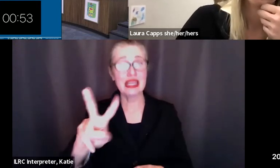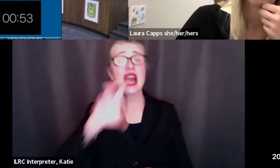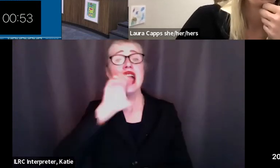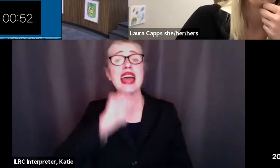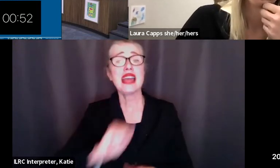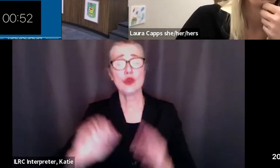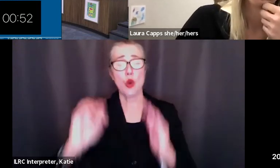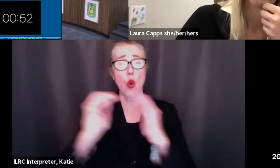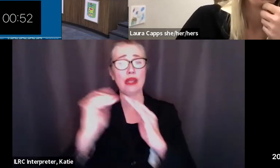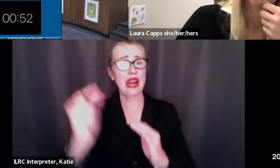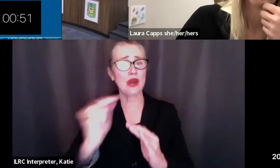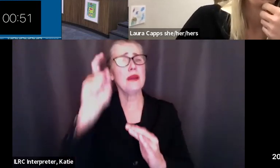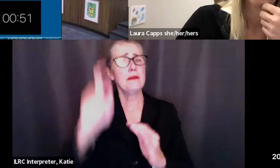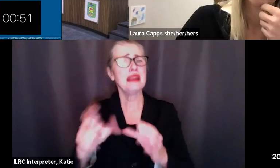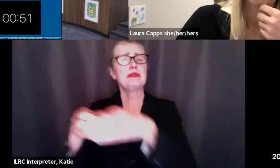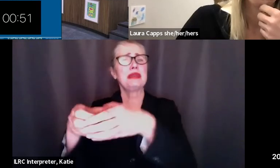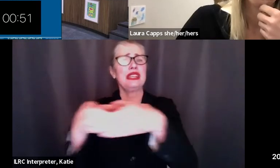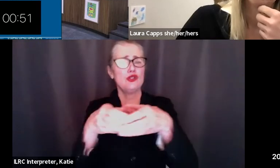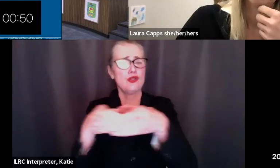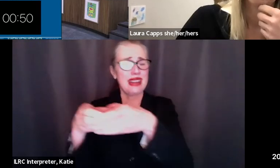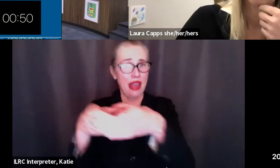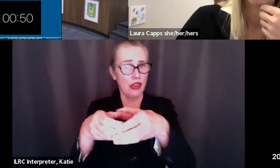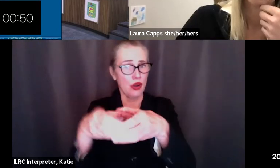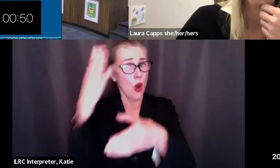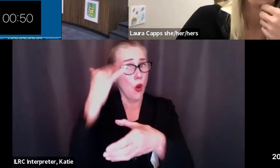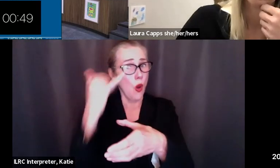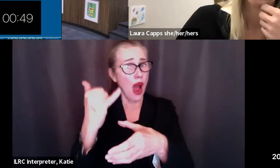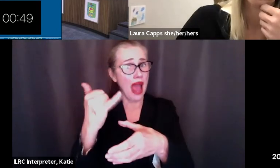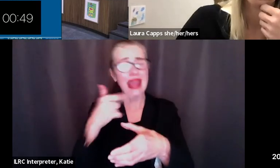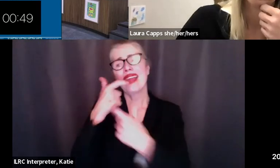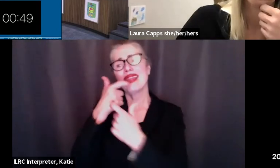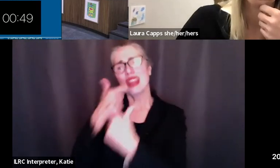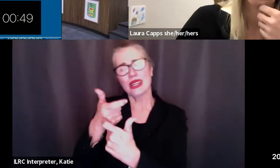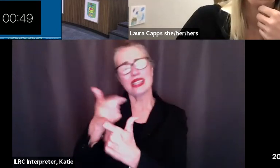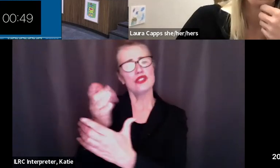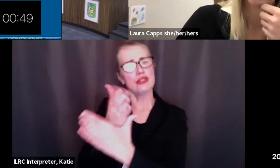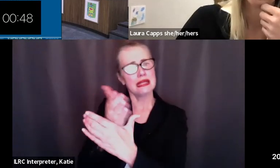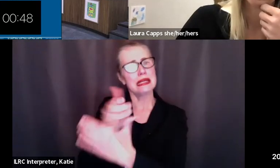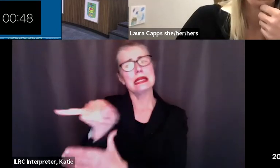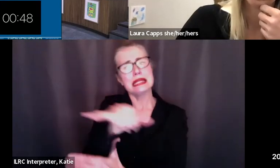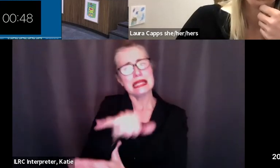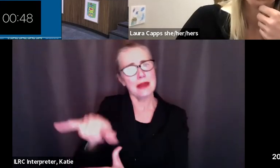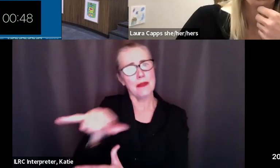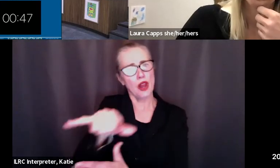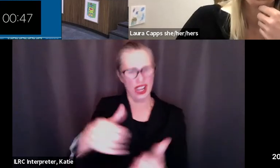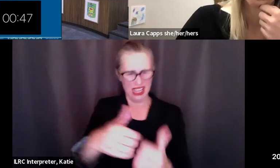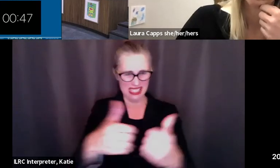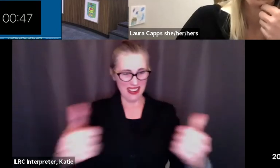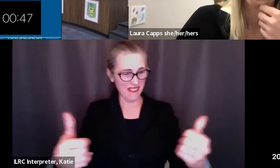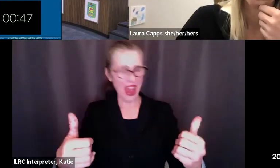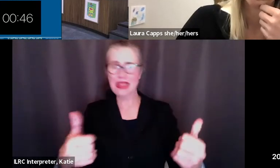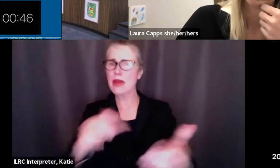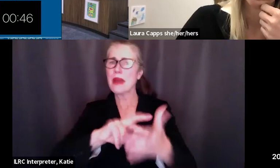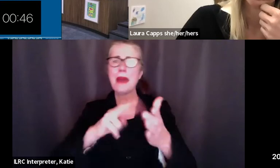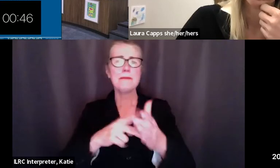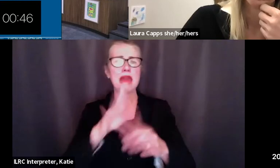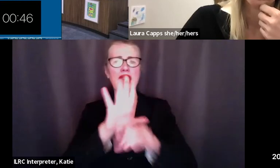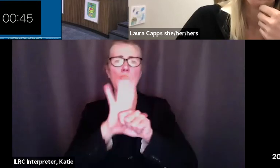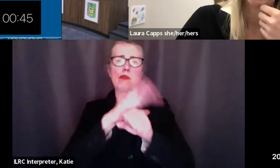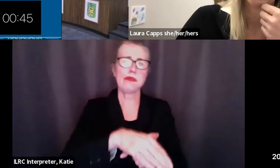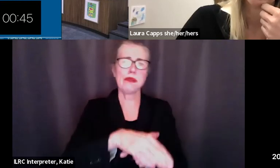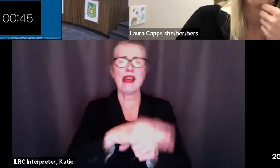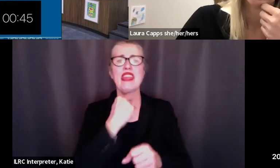together these neighborhoods have similar interests and there's no reason to divide them and drown out their ability to have a